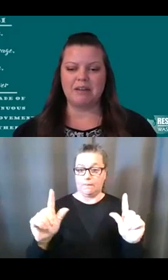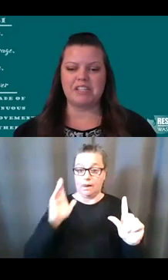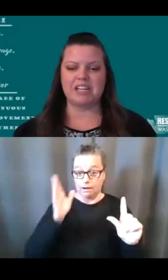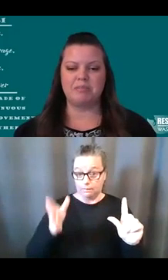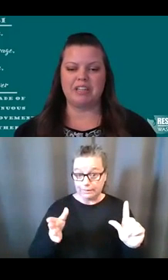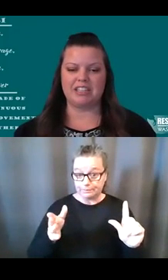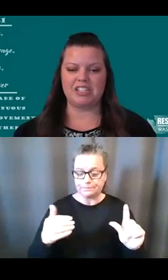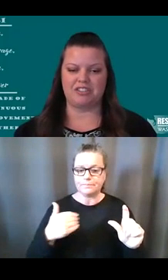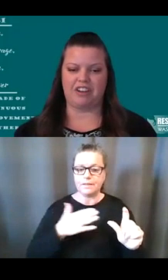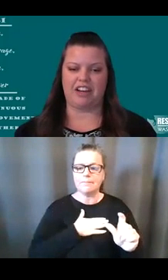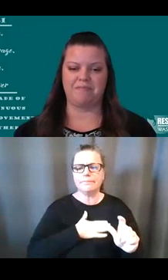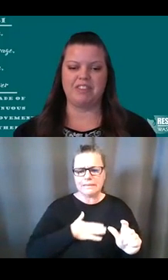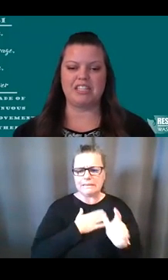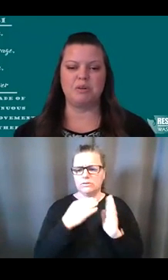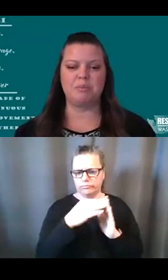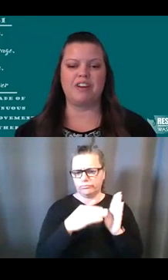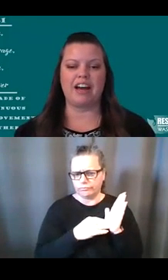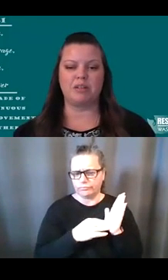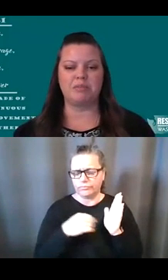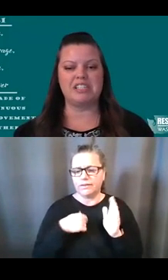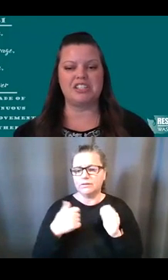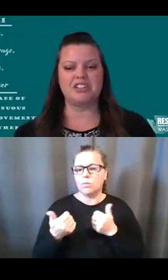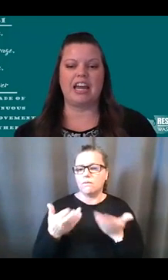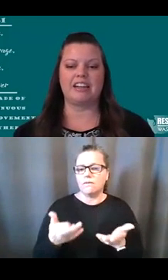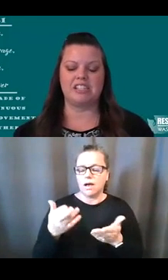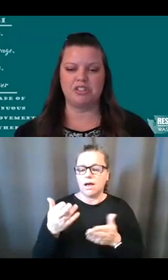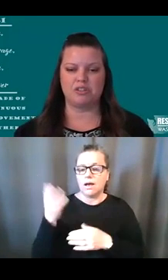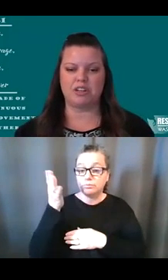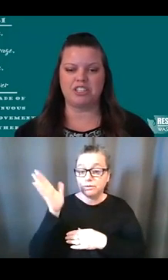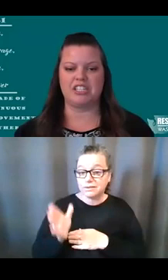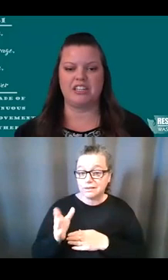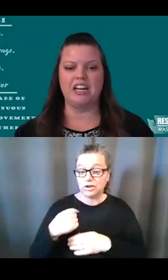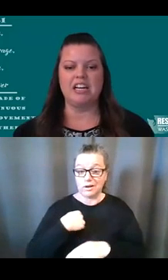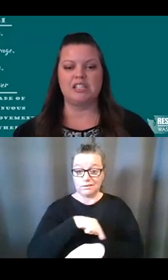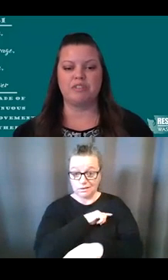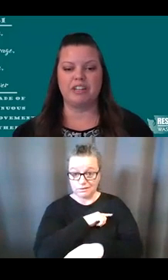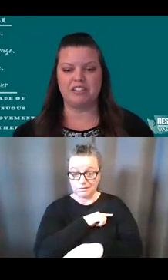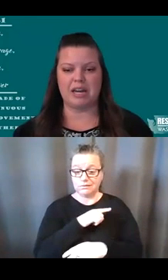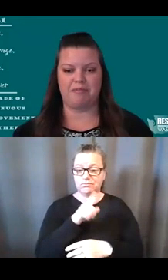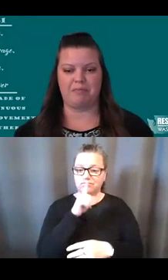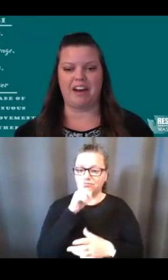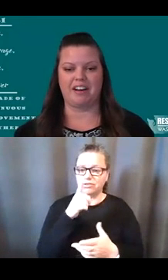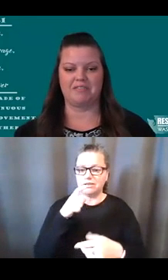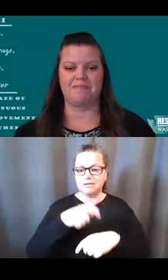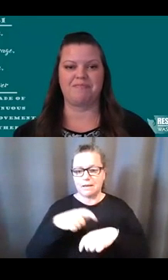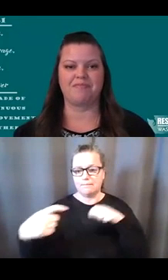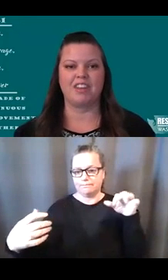the time to complete this survey. This will provide the presenter and us at Results Washington some real-time